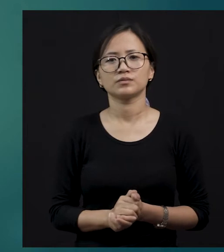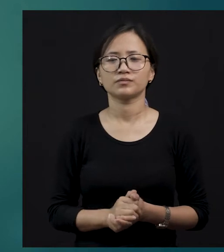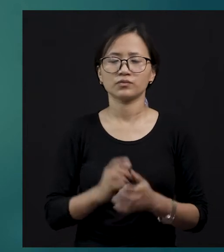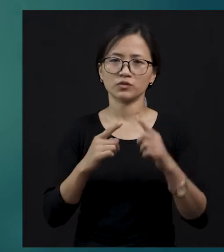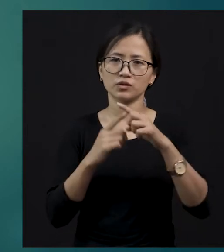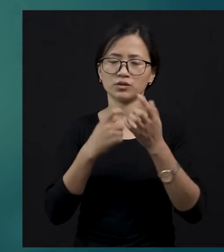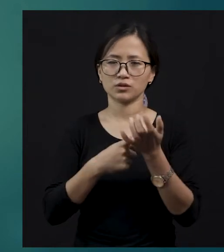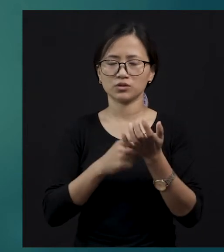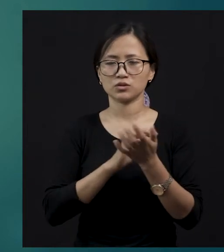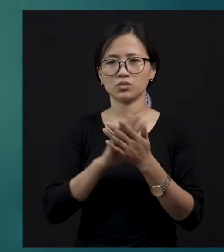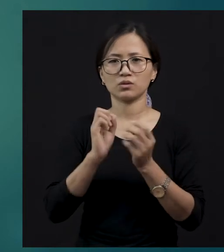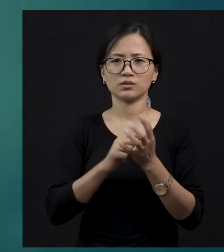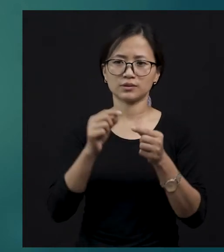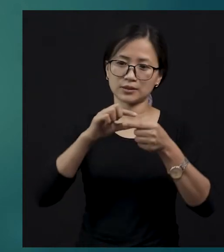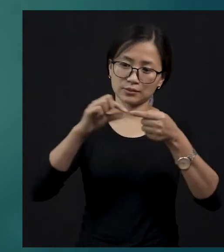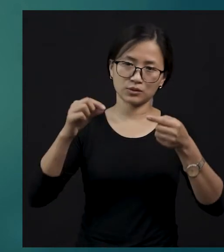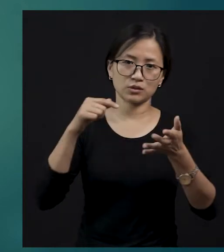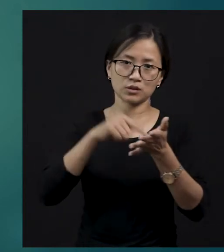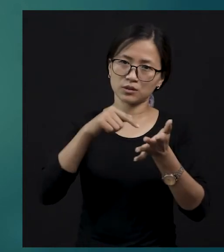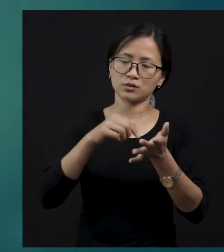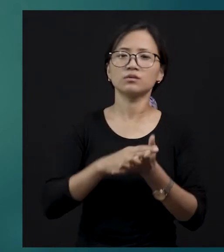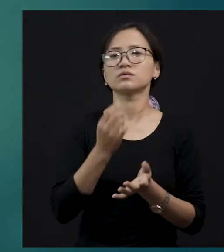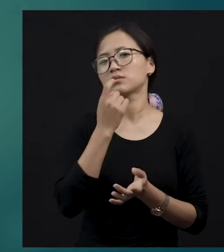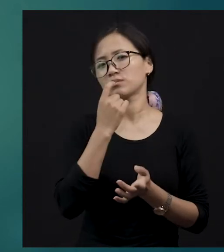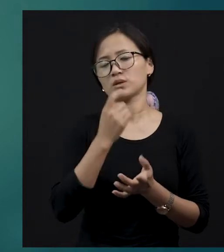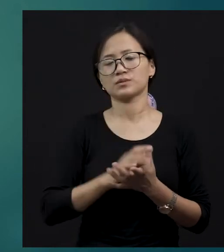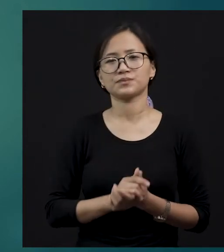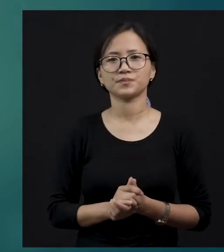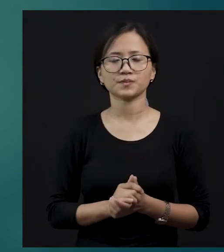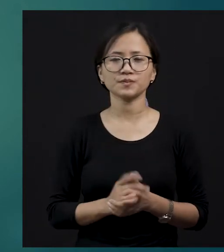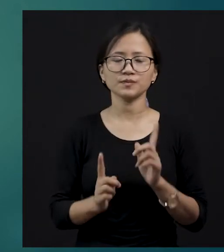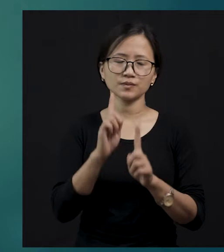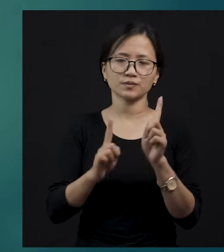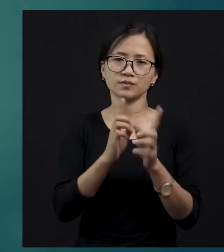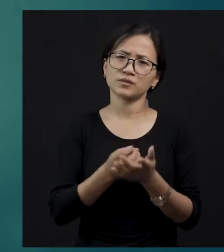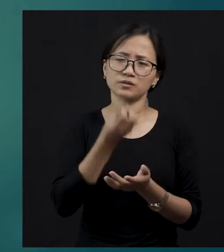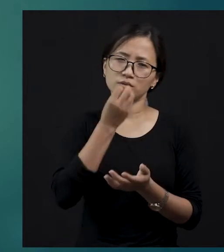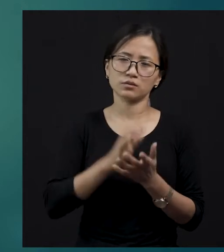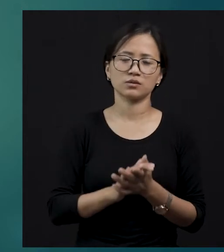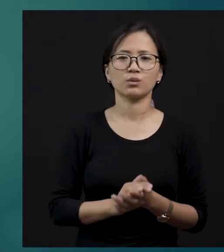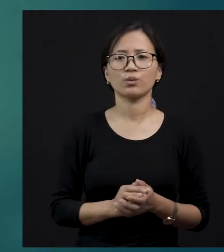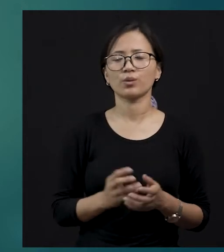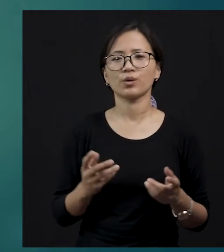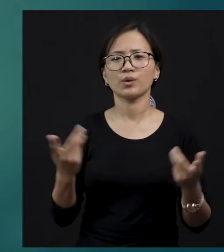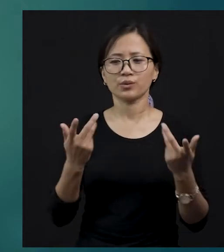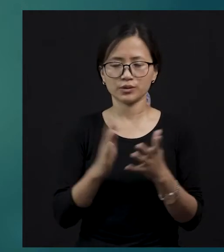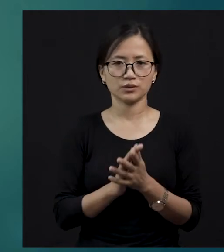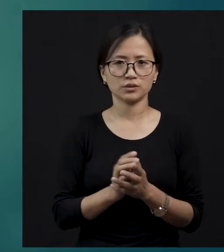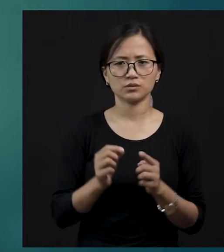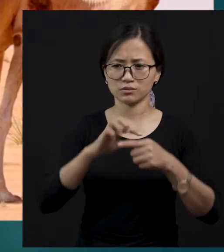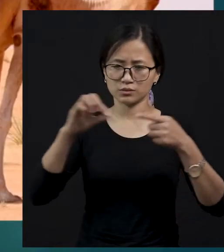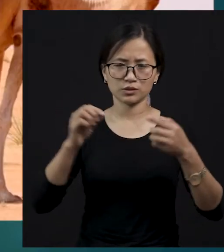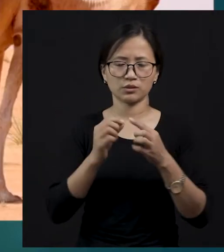thorns cannot prick into the mouth. That is why it can eat any kinds of plants that are found in the desert, whether it's thorny or prickly,